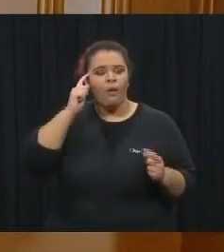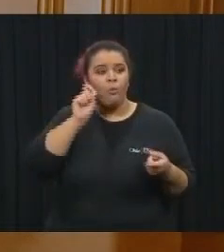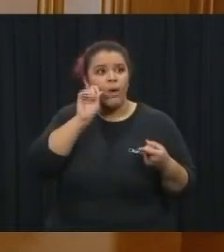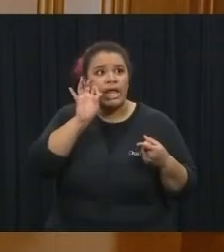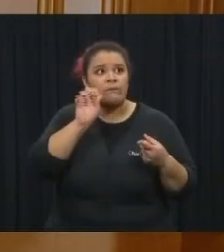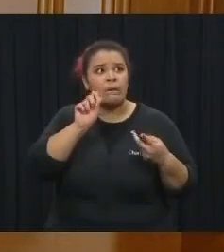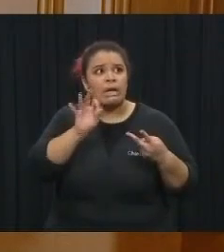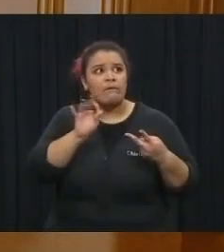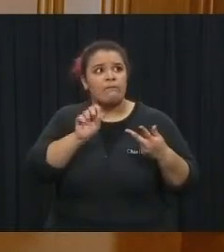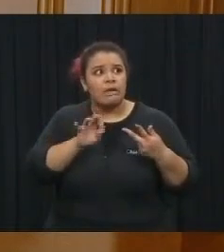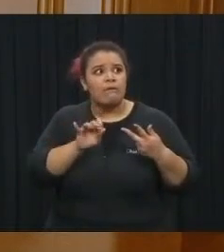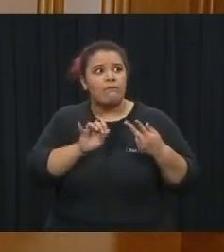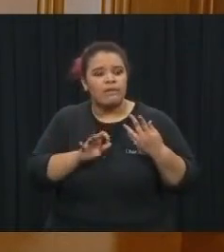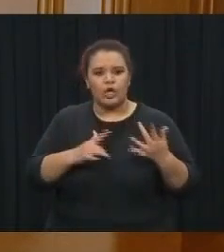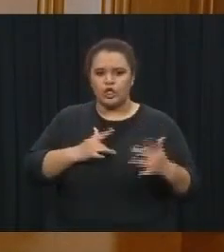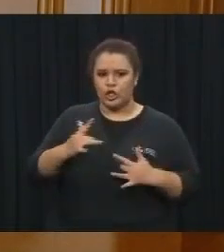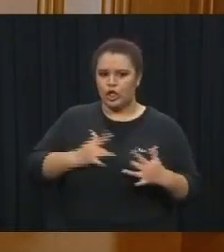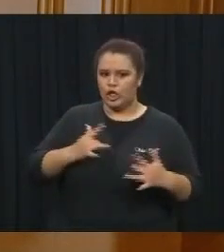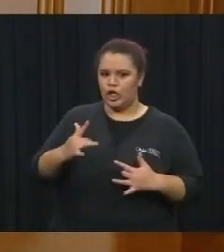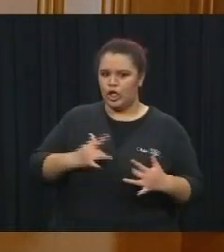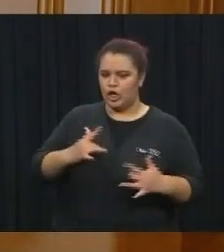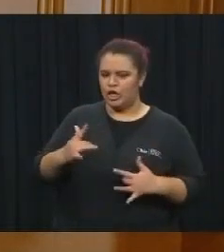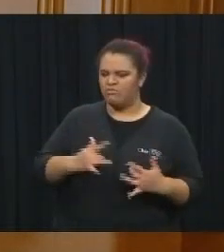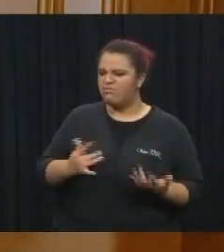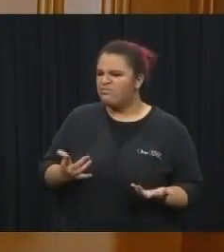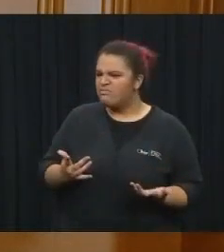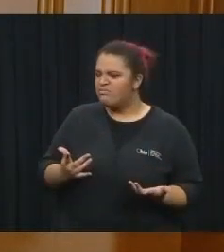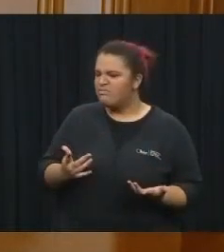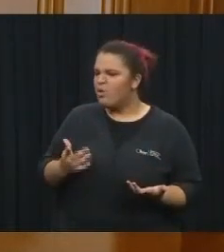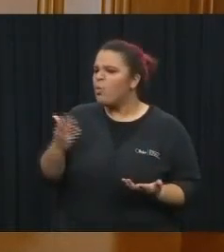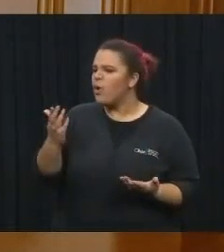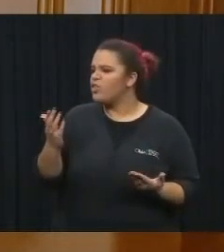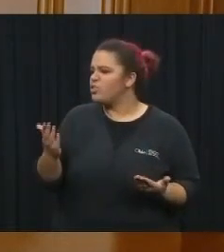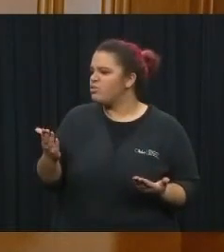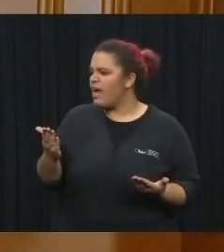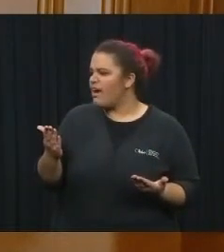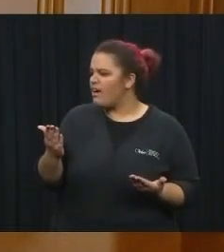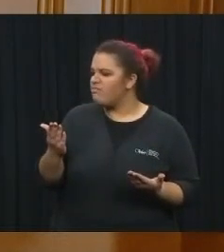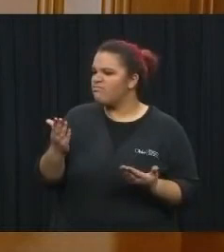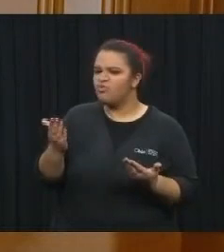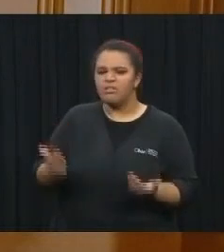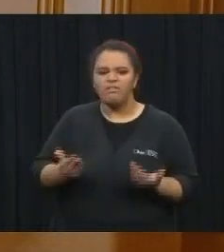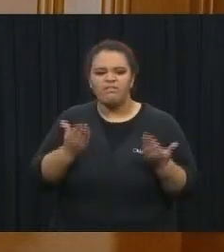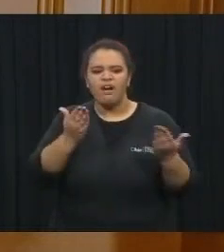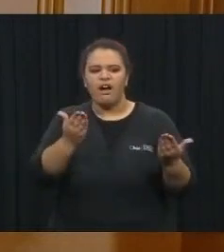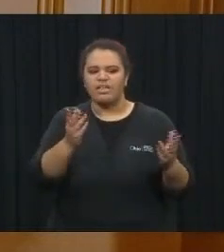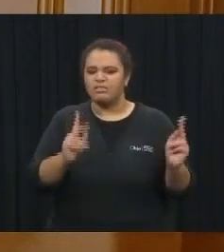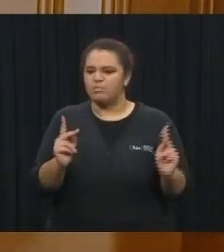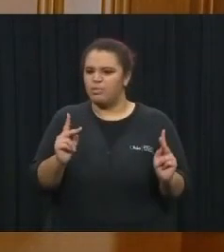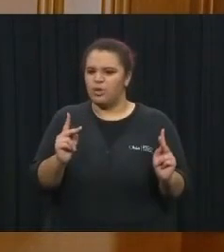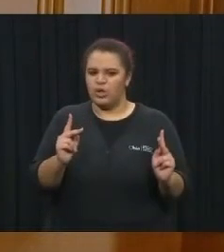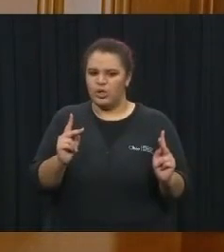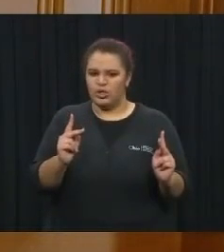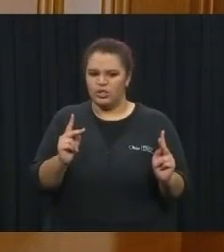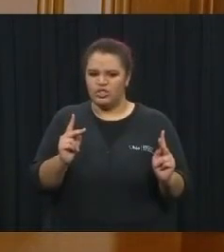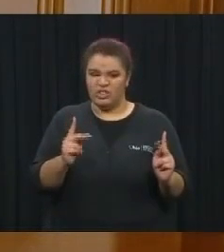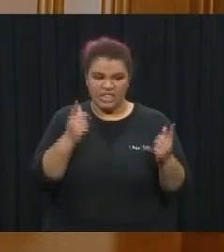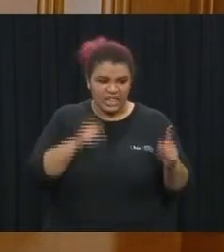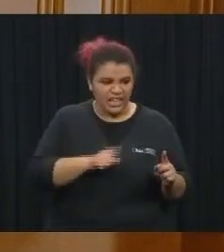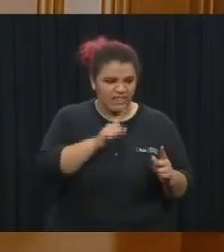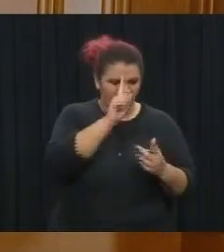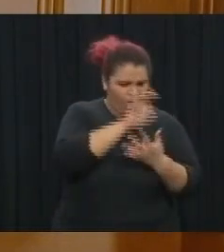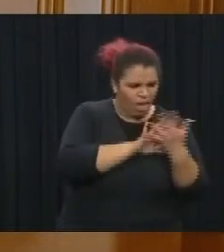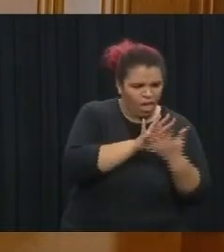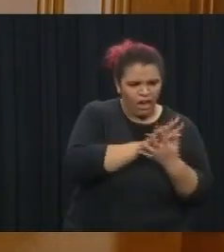and scenarios. What advice do you give people who maybe after the order was announced are still unclear whether they should go to the